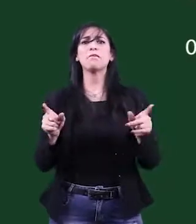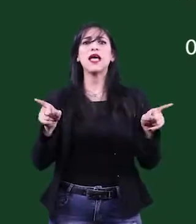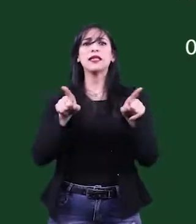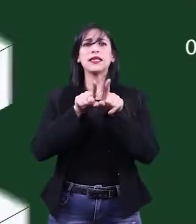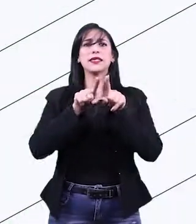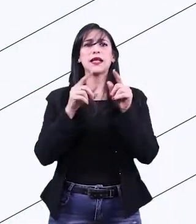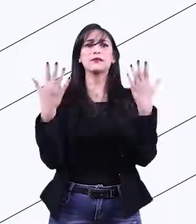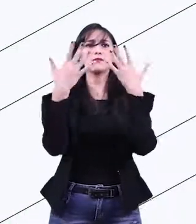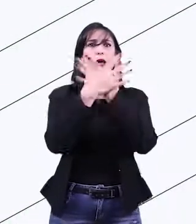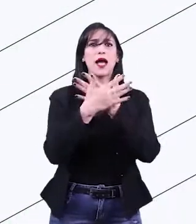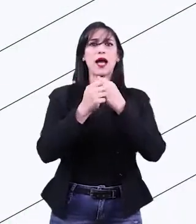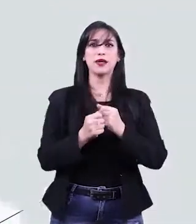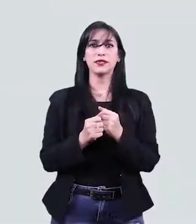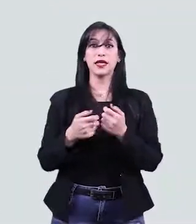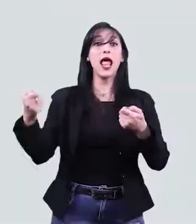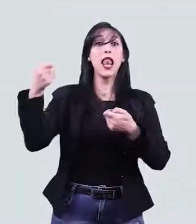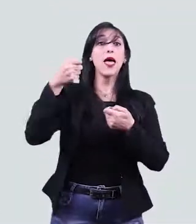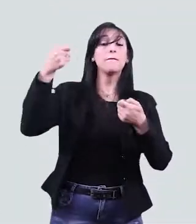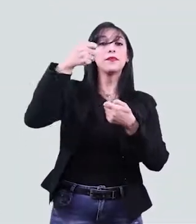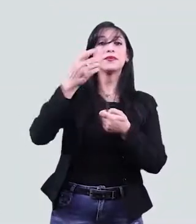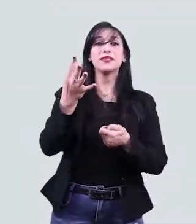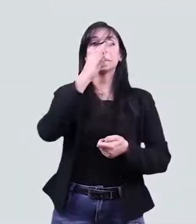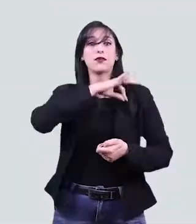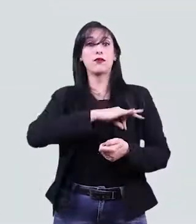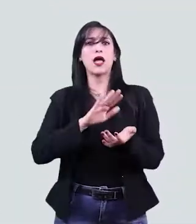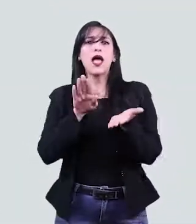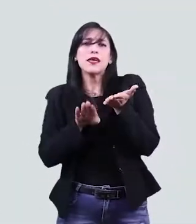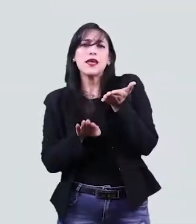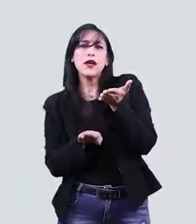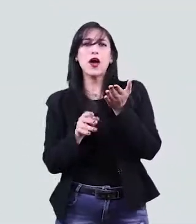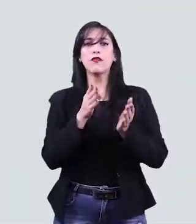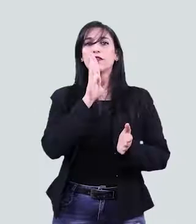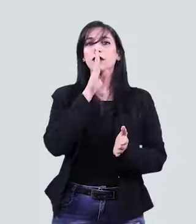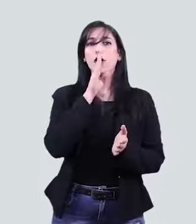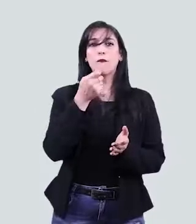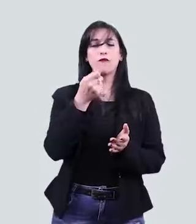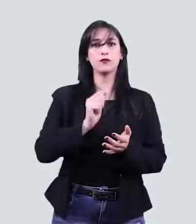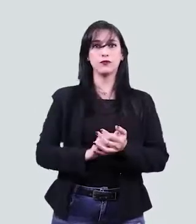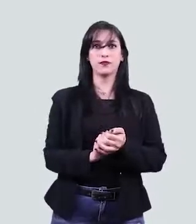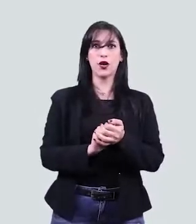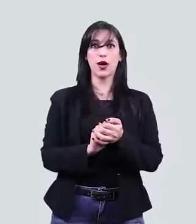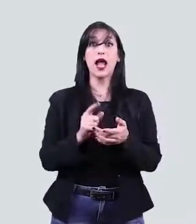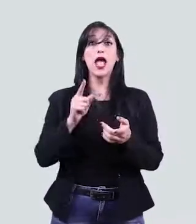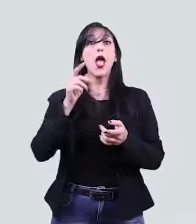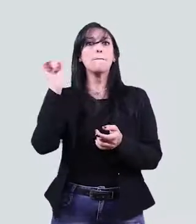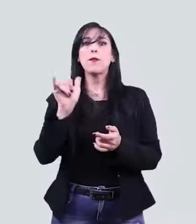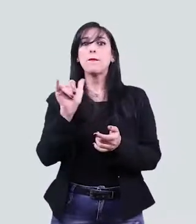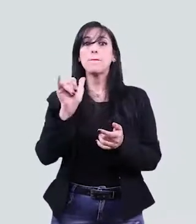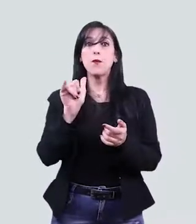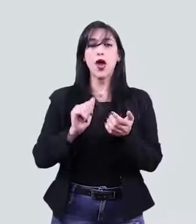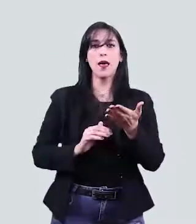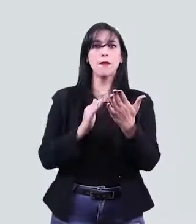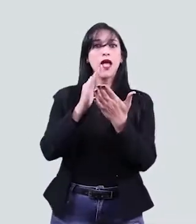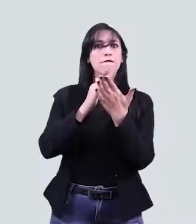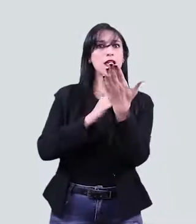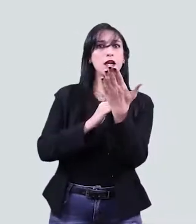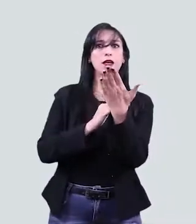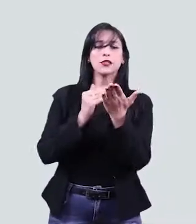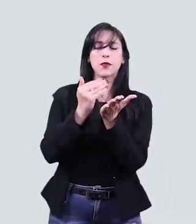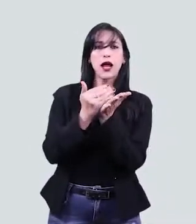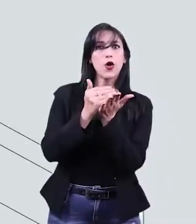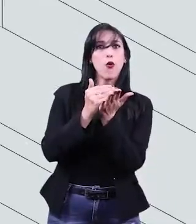and vice versa. A bond return is measured by its yield. The simplest way to calculate it is by dividing the coupon amount by